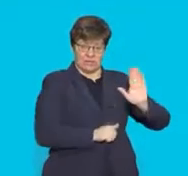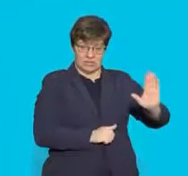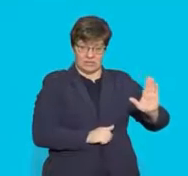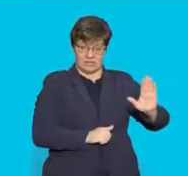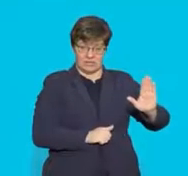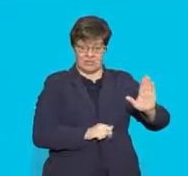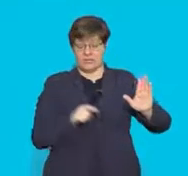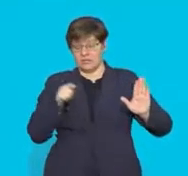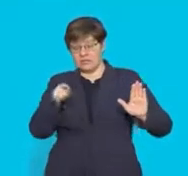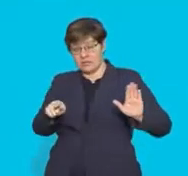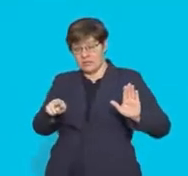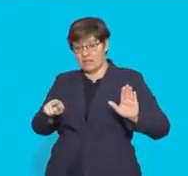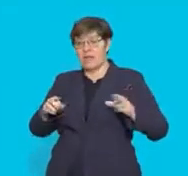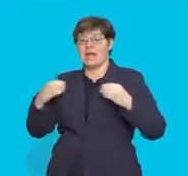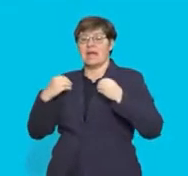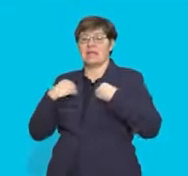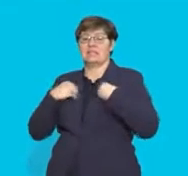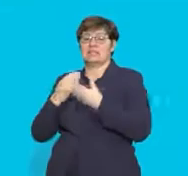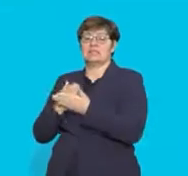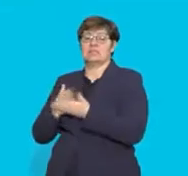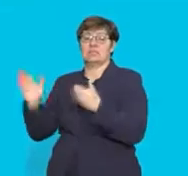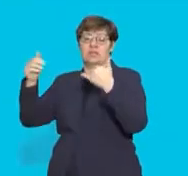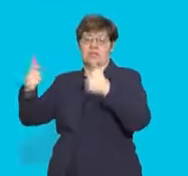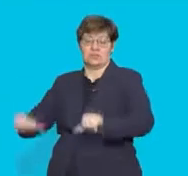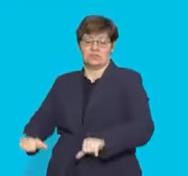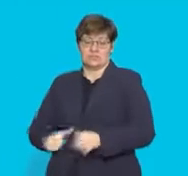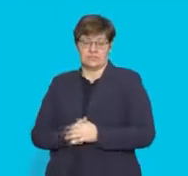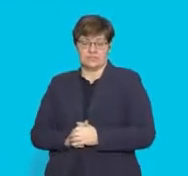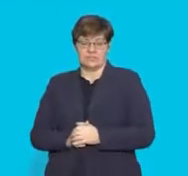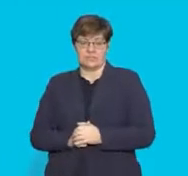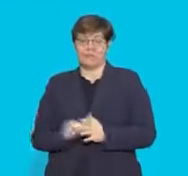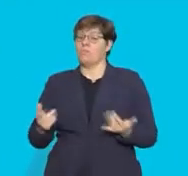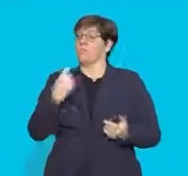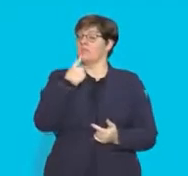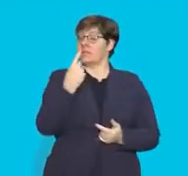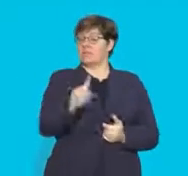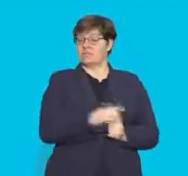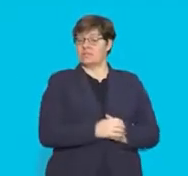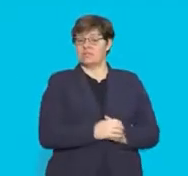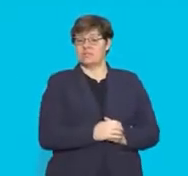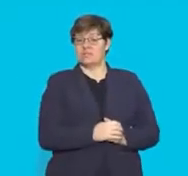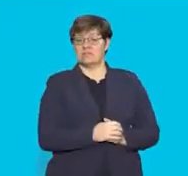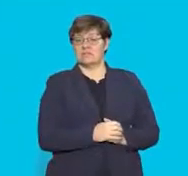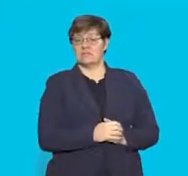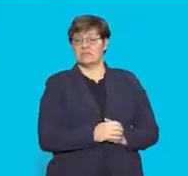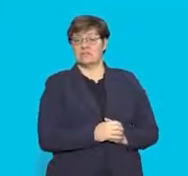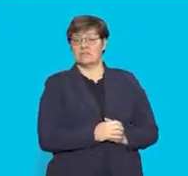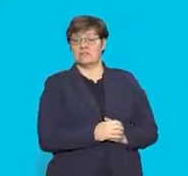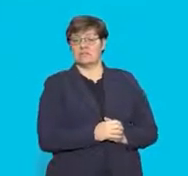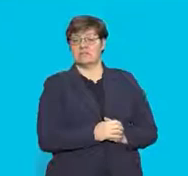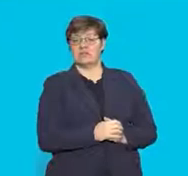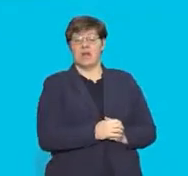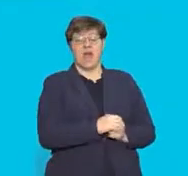account and your asset disposal account, right? So what we're saying, a debit to